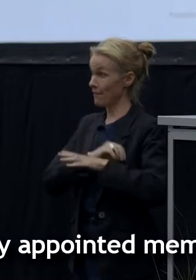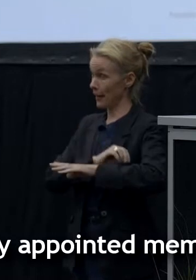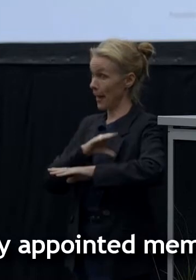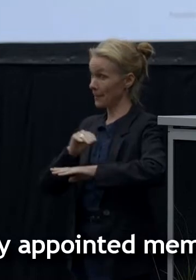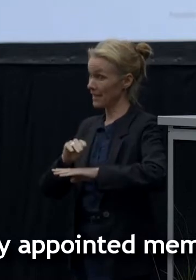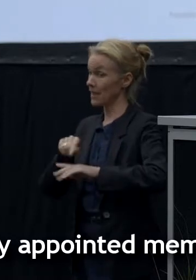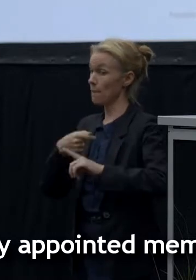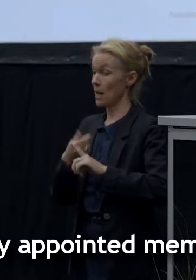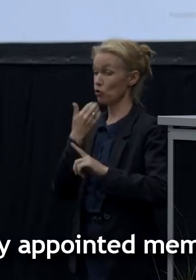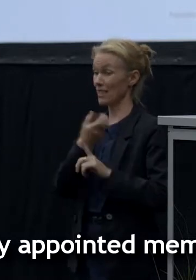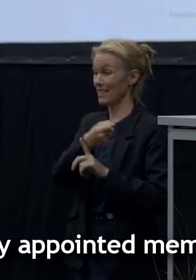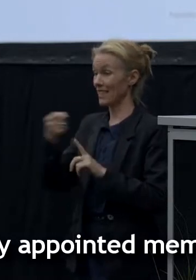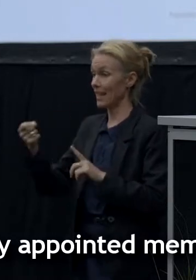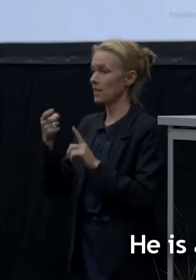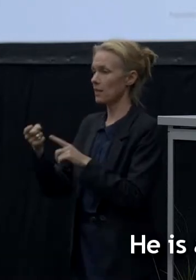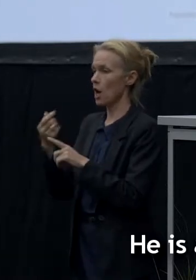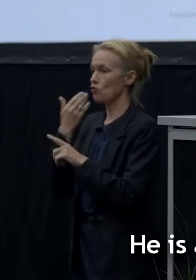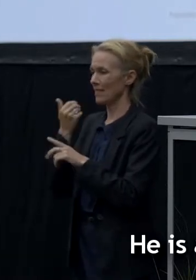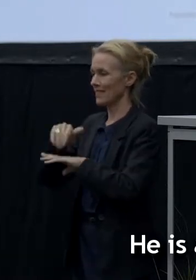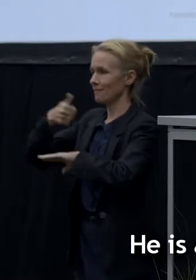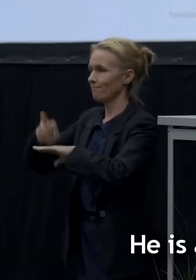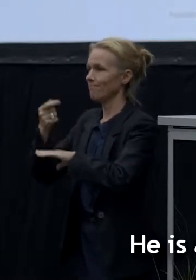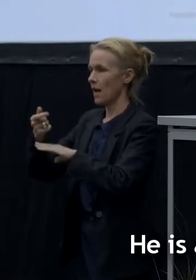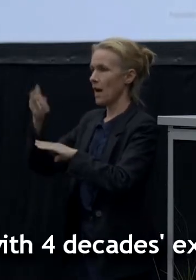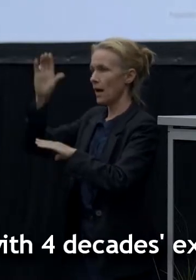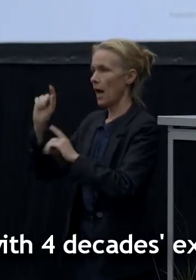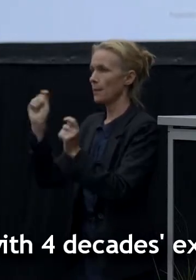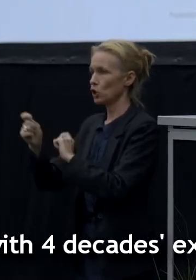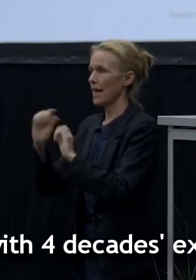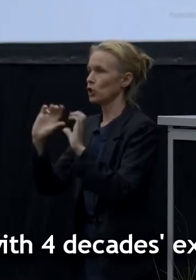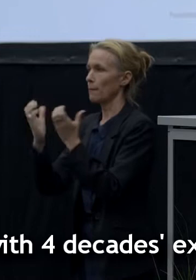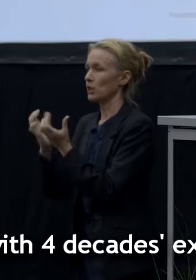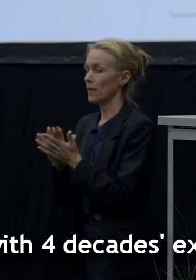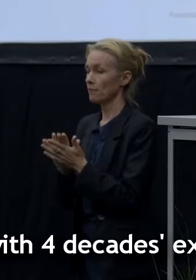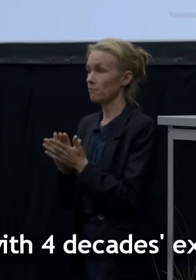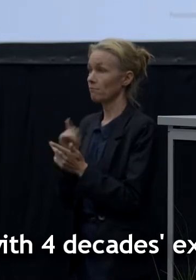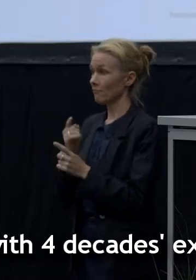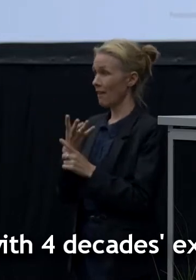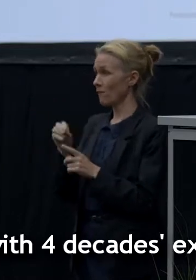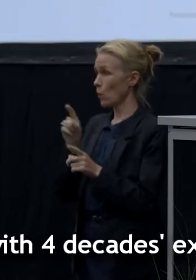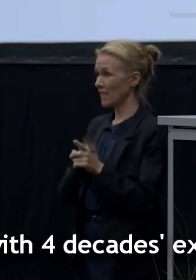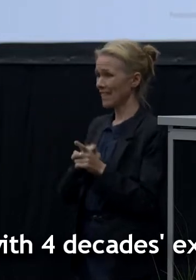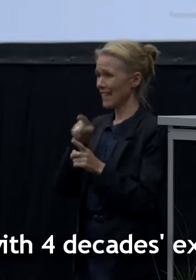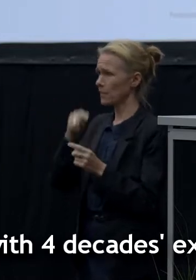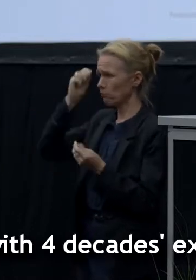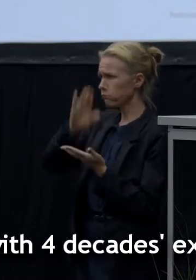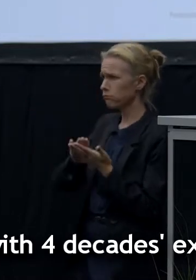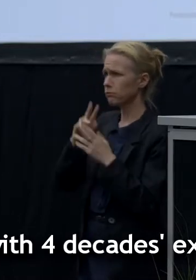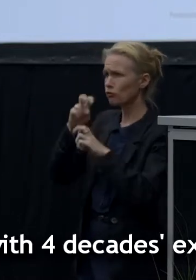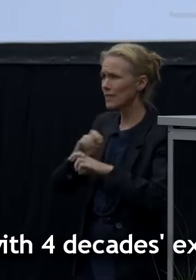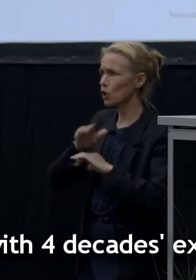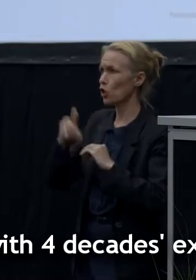New Zealand Climate Change Commission. He is a renowned expert in his field with 4 decades experience in weather and climate